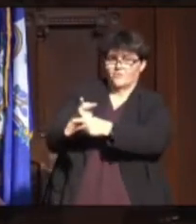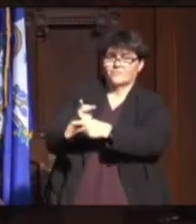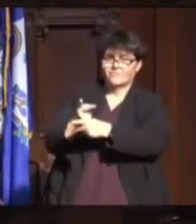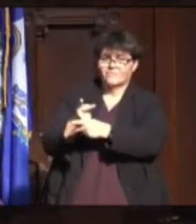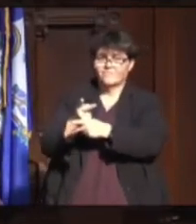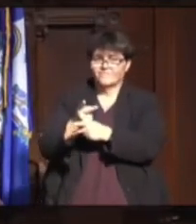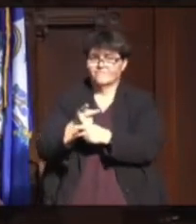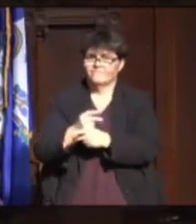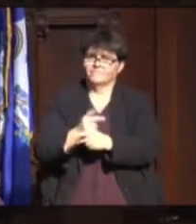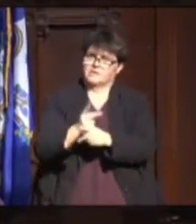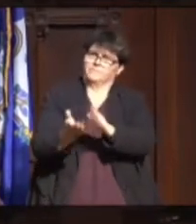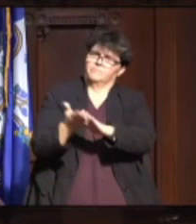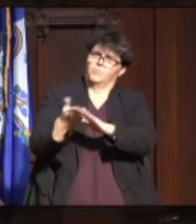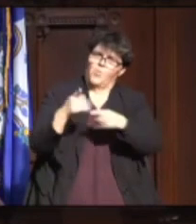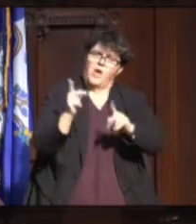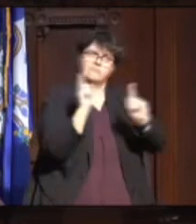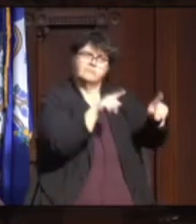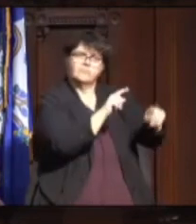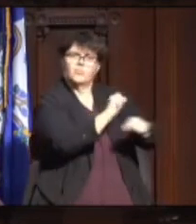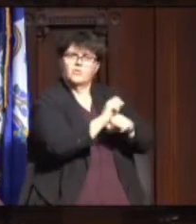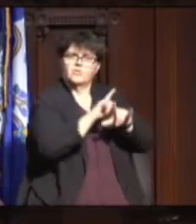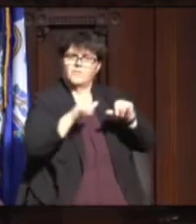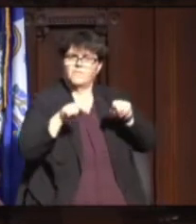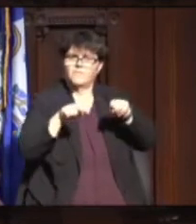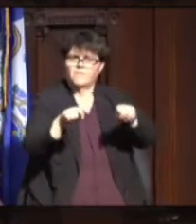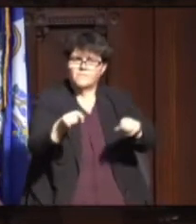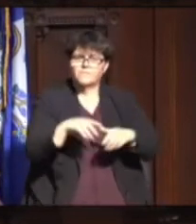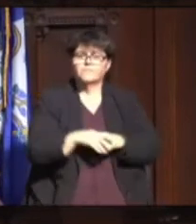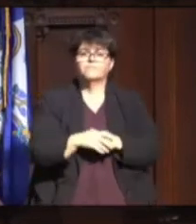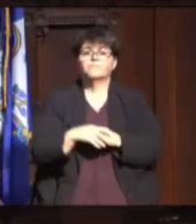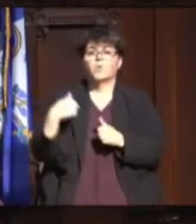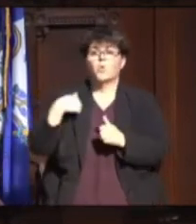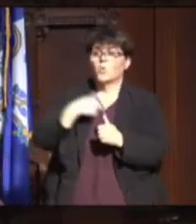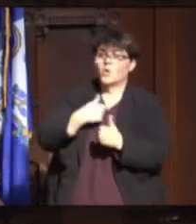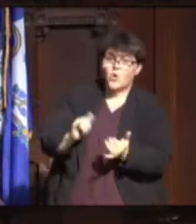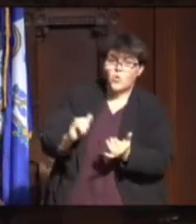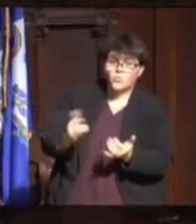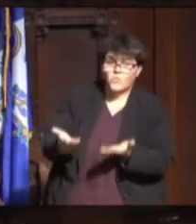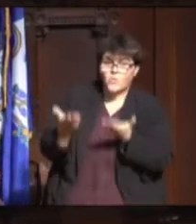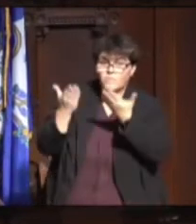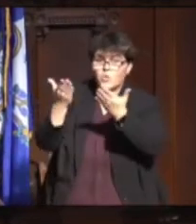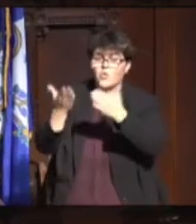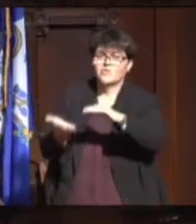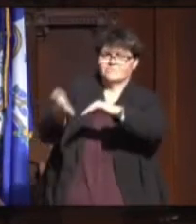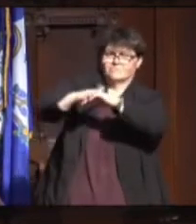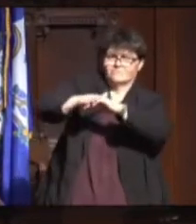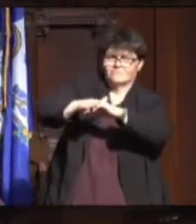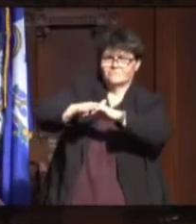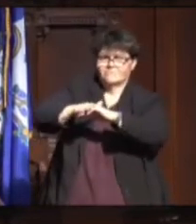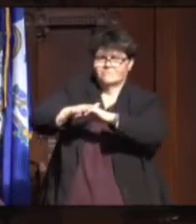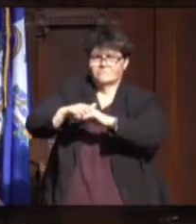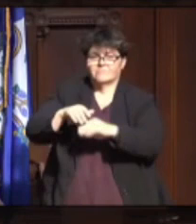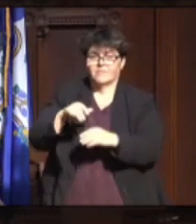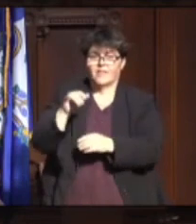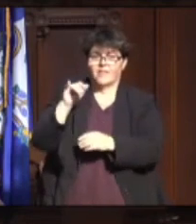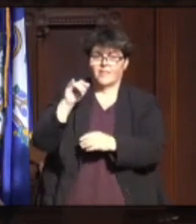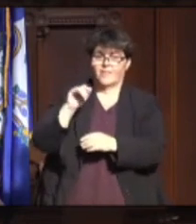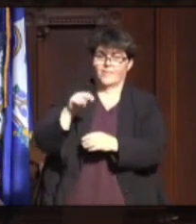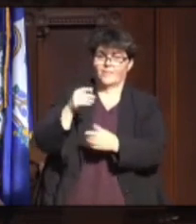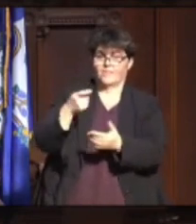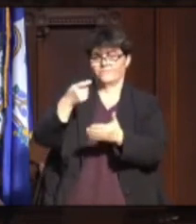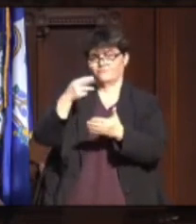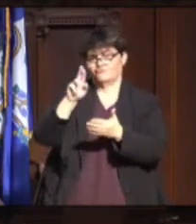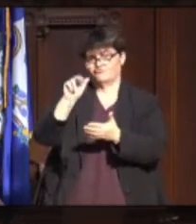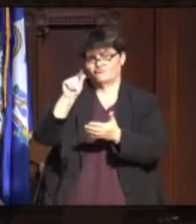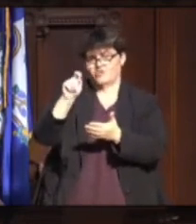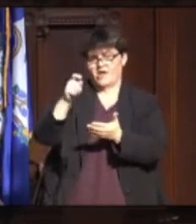Our proposed budget increases childcare rates in the state's largest childcare program, Care for Kids.